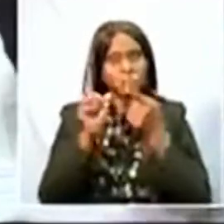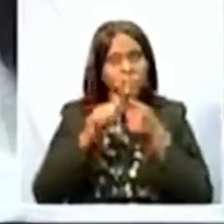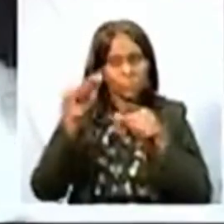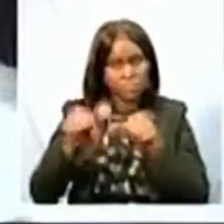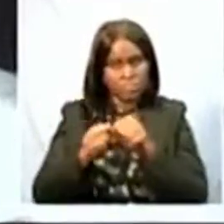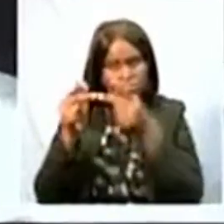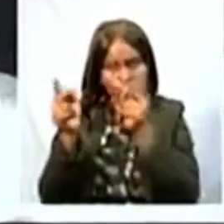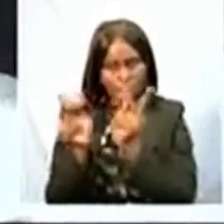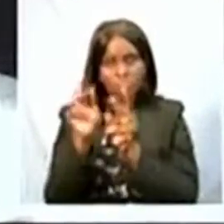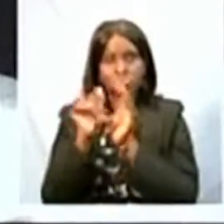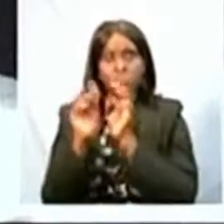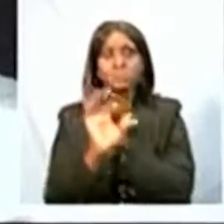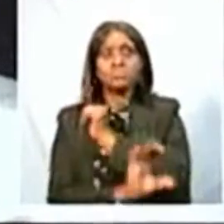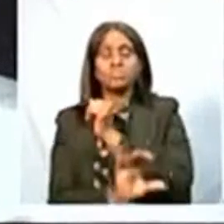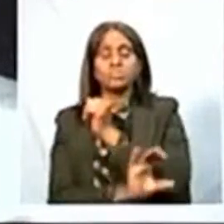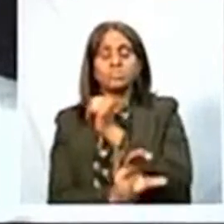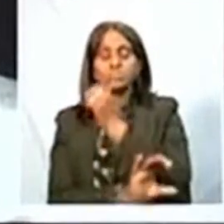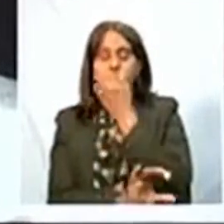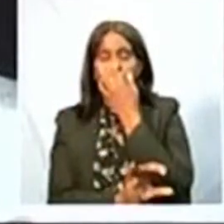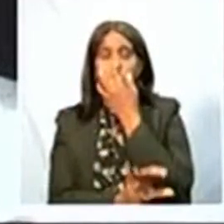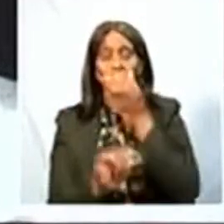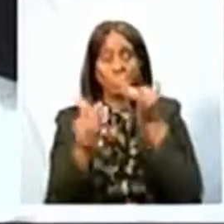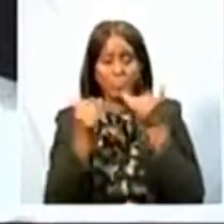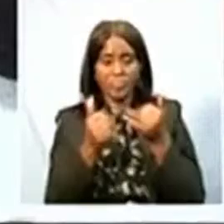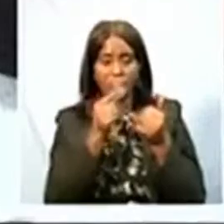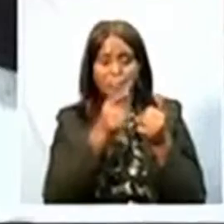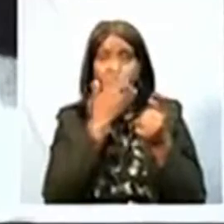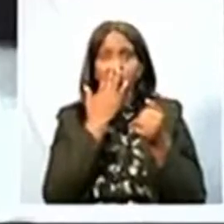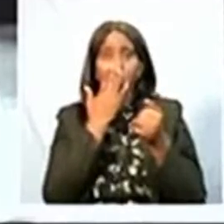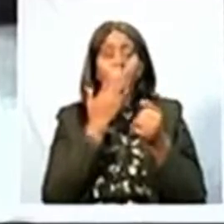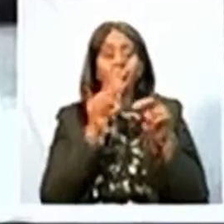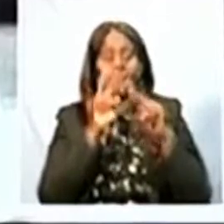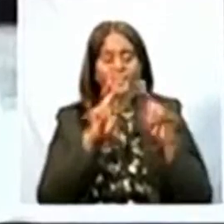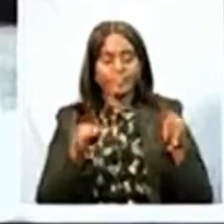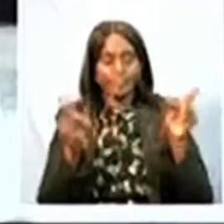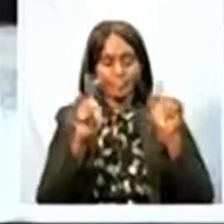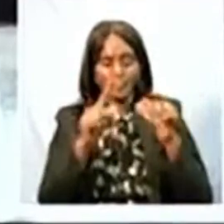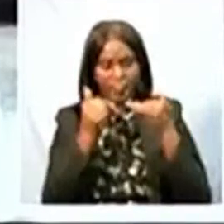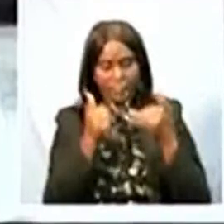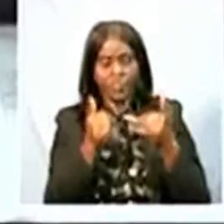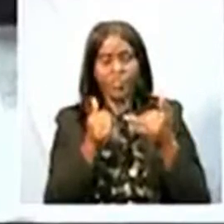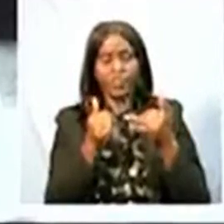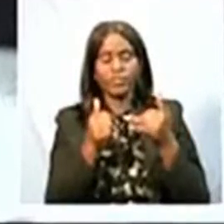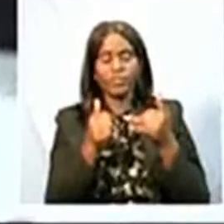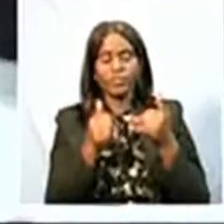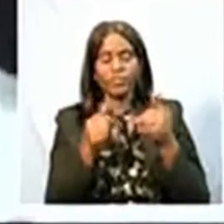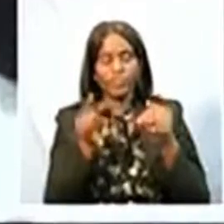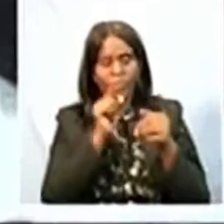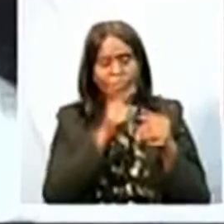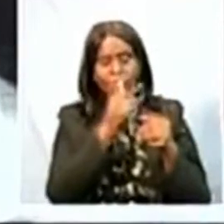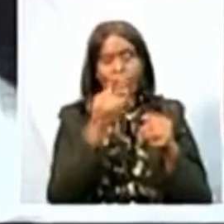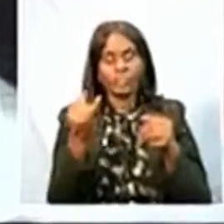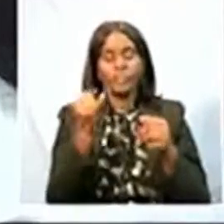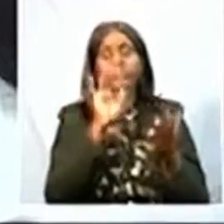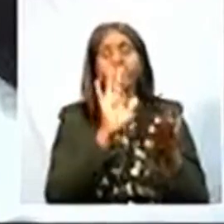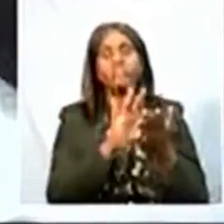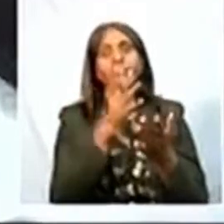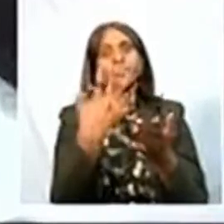corner of the country. Now, Chair, when it comes to the issue at hand,